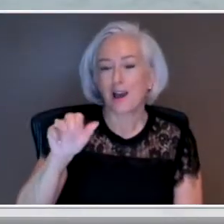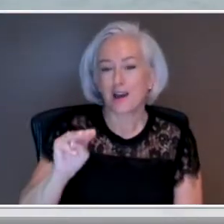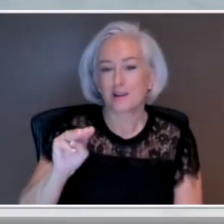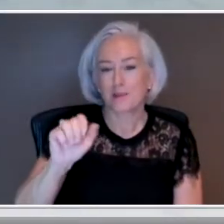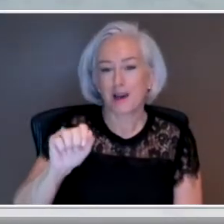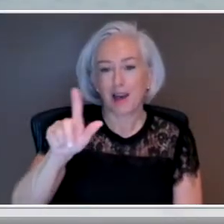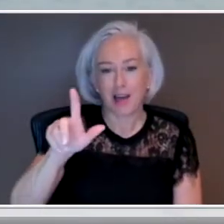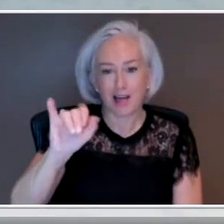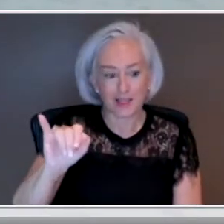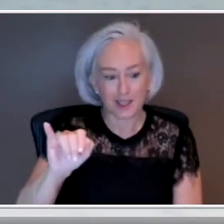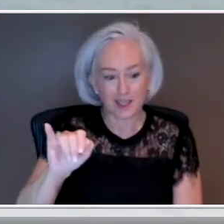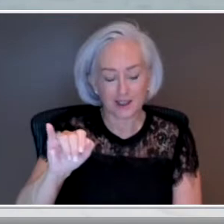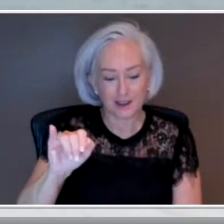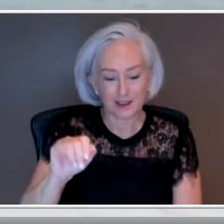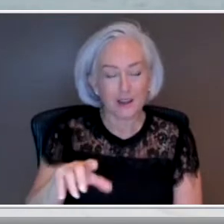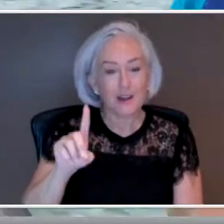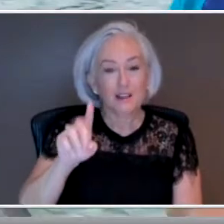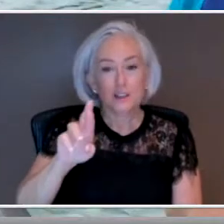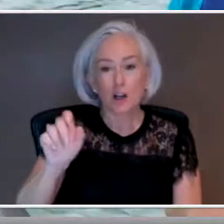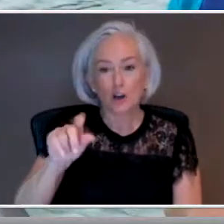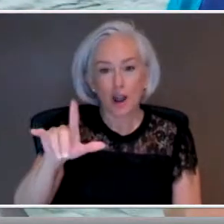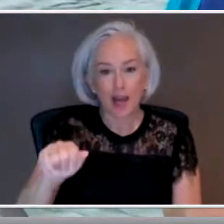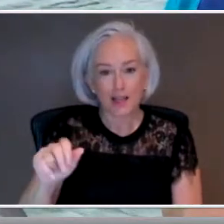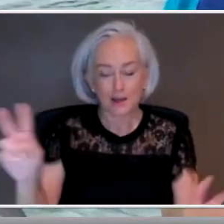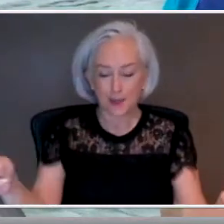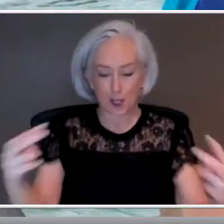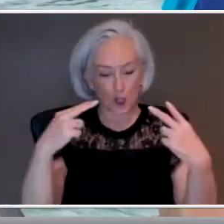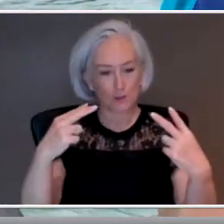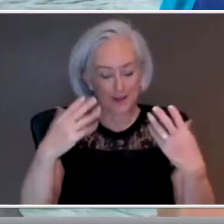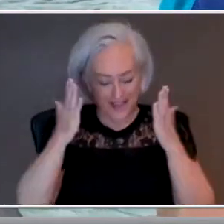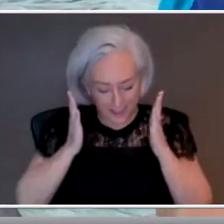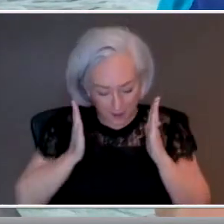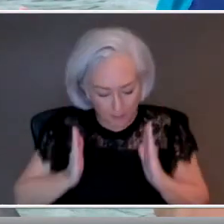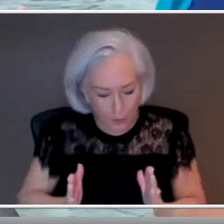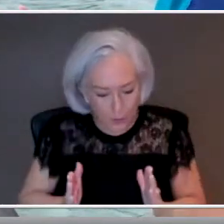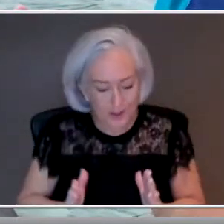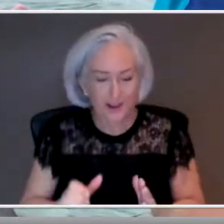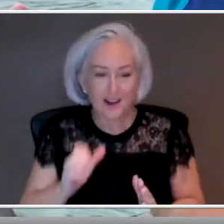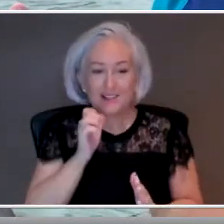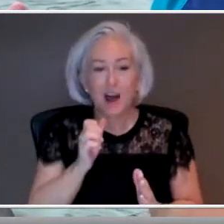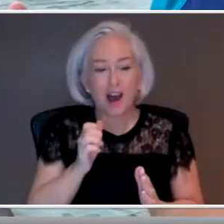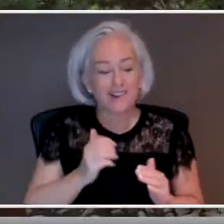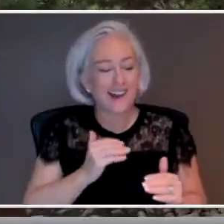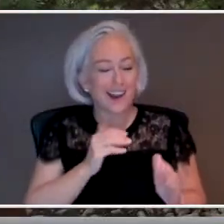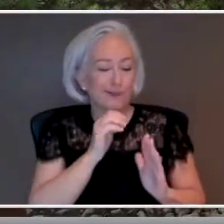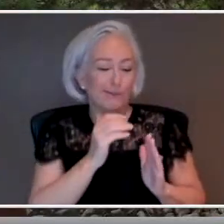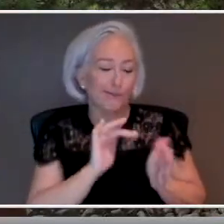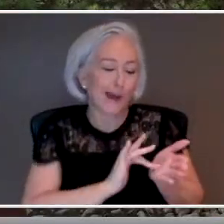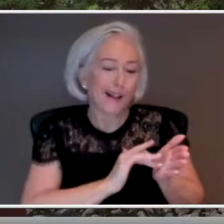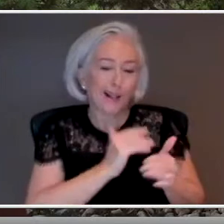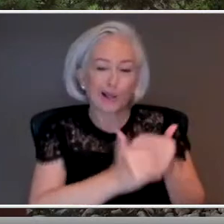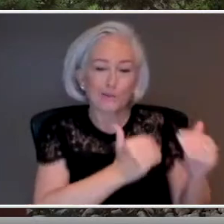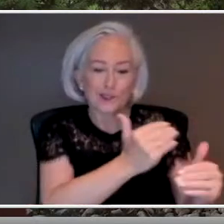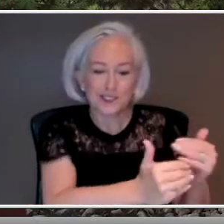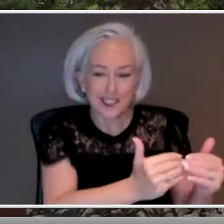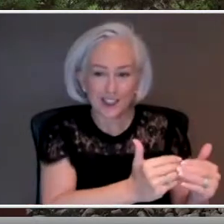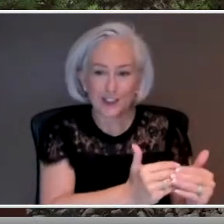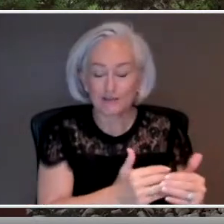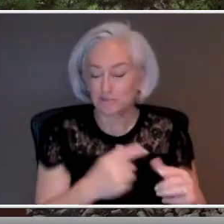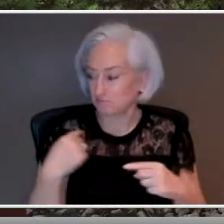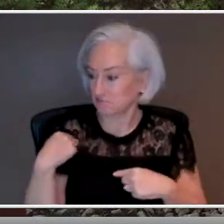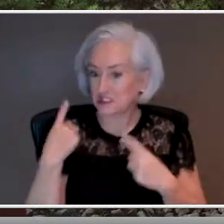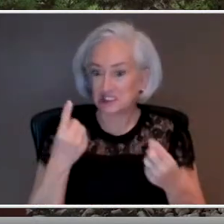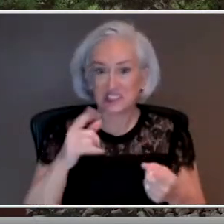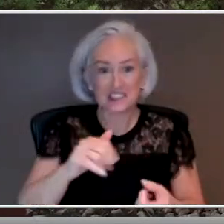individual, not as a procedure. Ken says it's been smooth sailing since the procedure, and he hopes others take